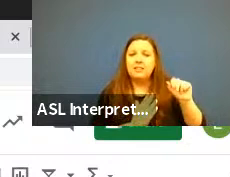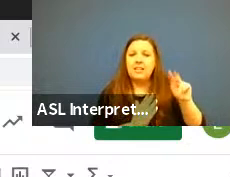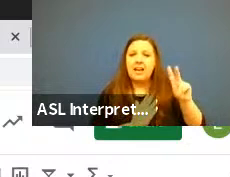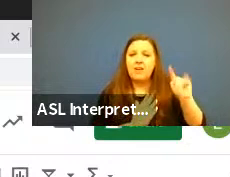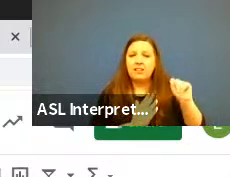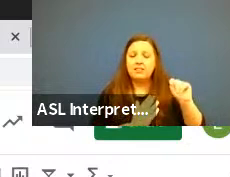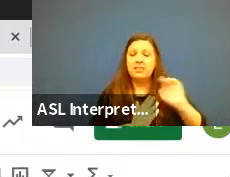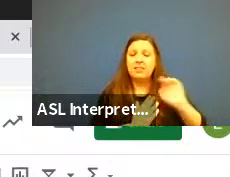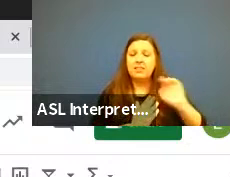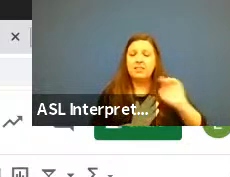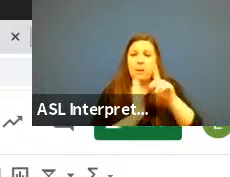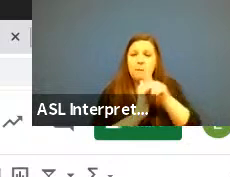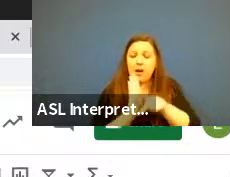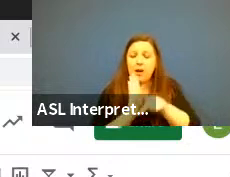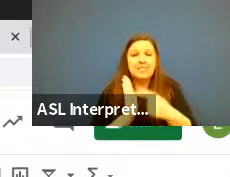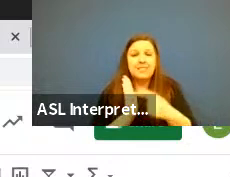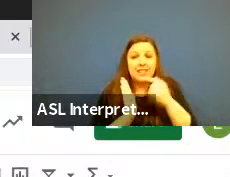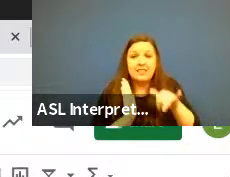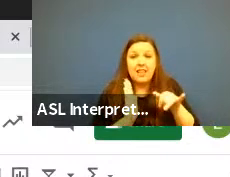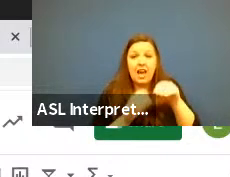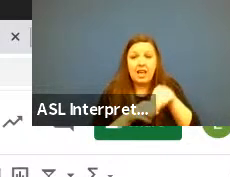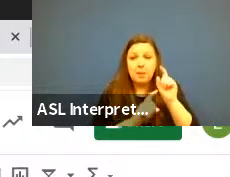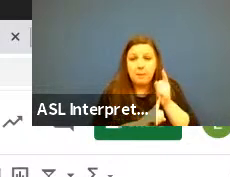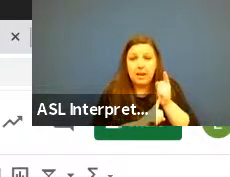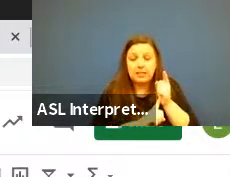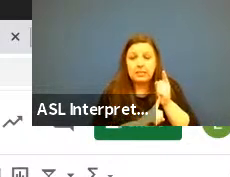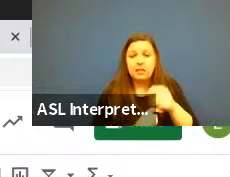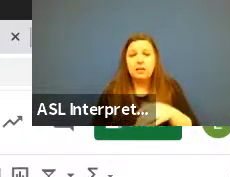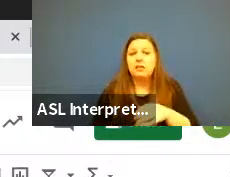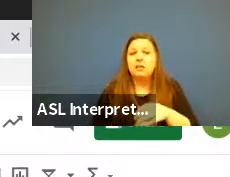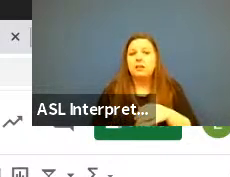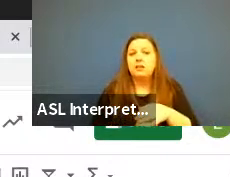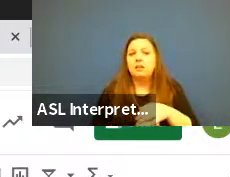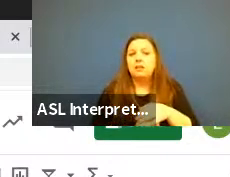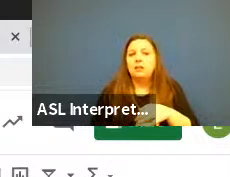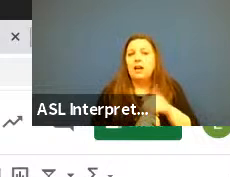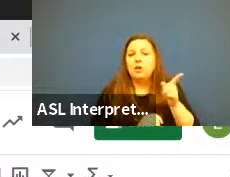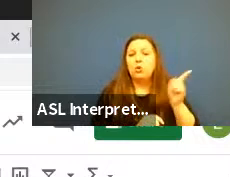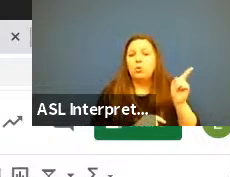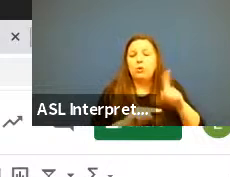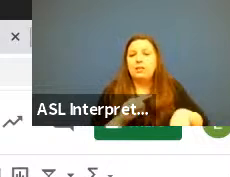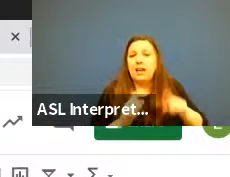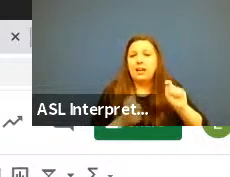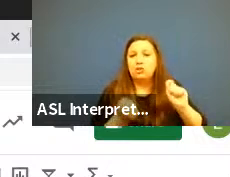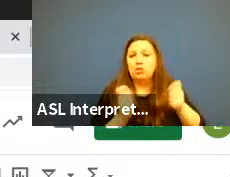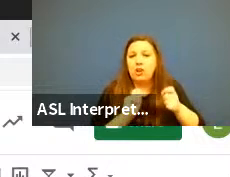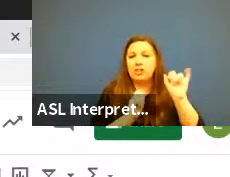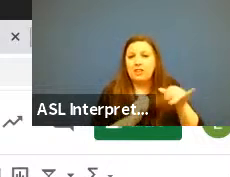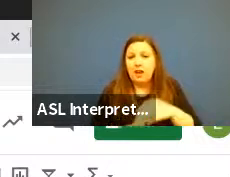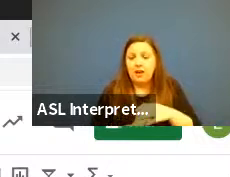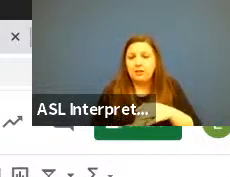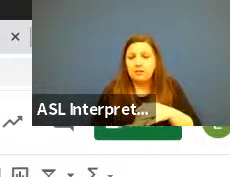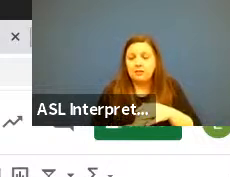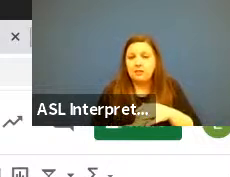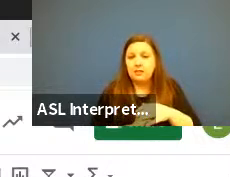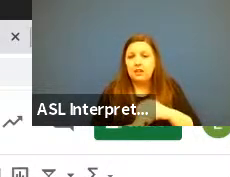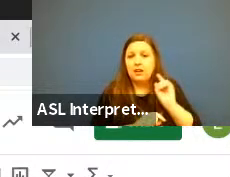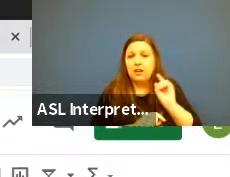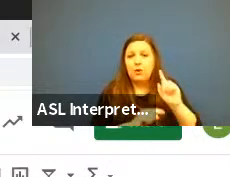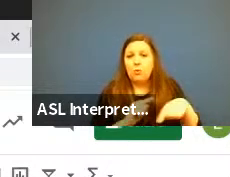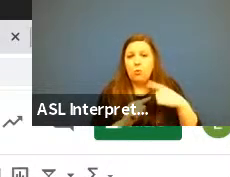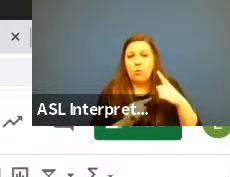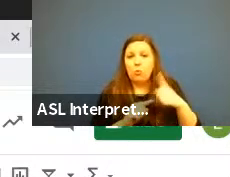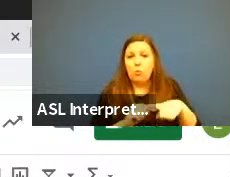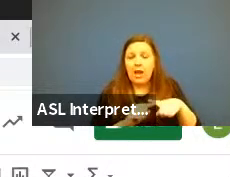says, minutes. And you can't change that because when it comes down